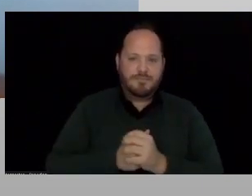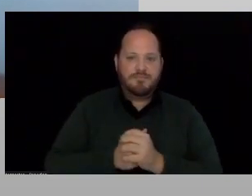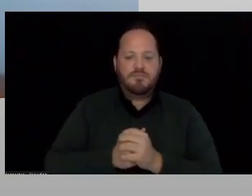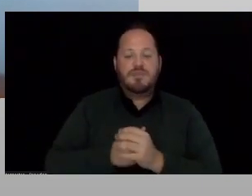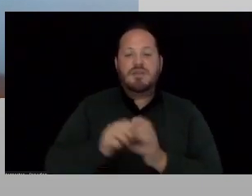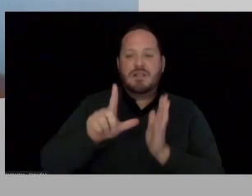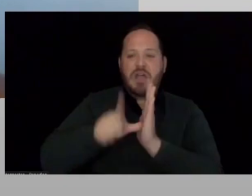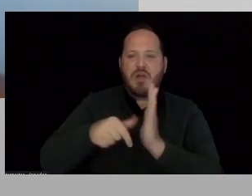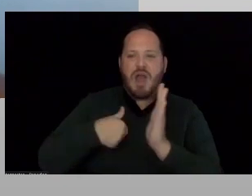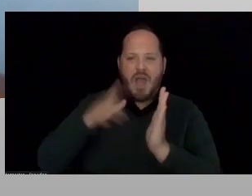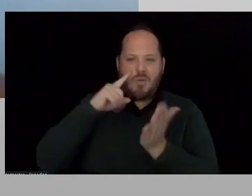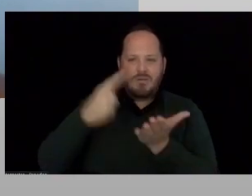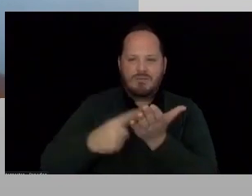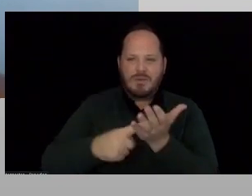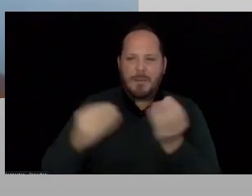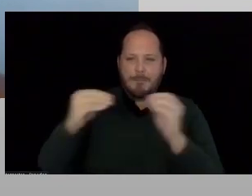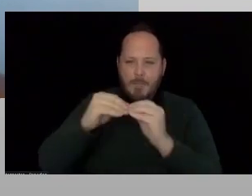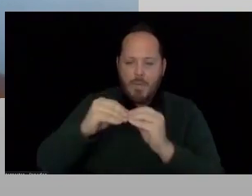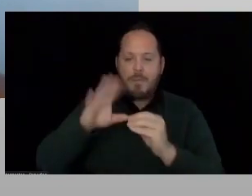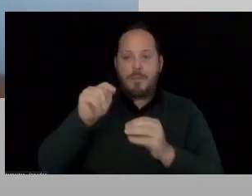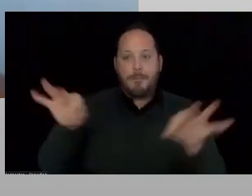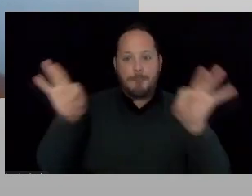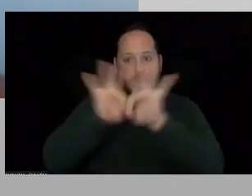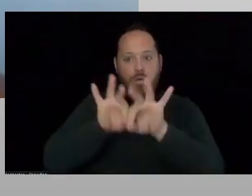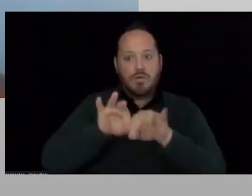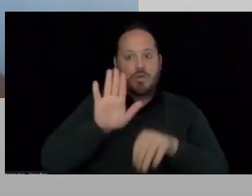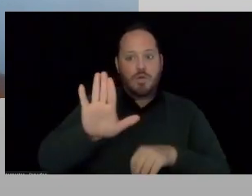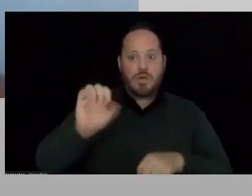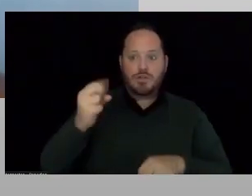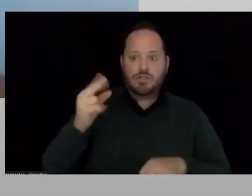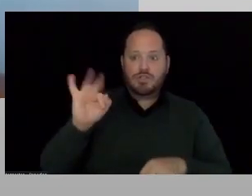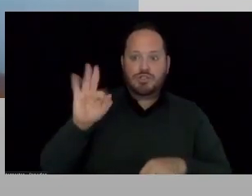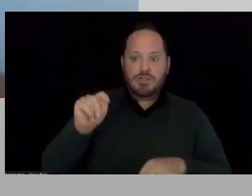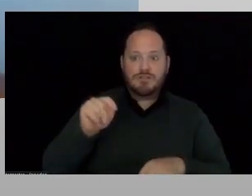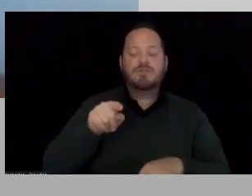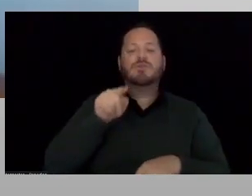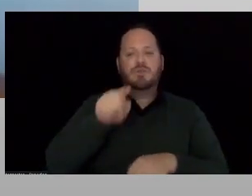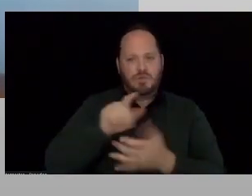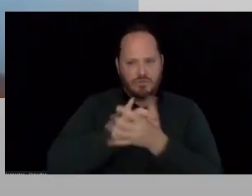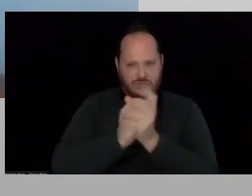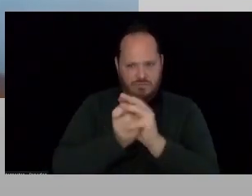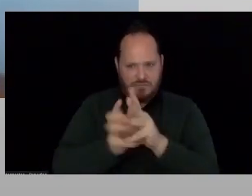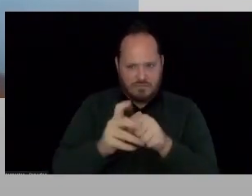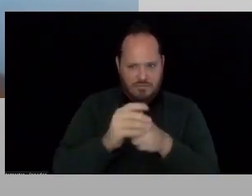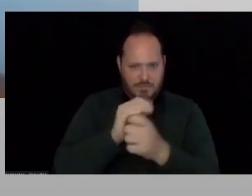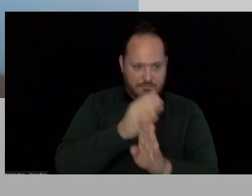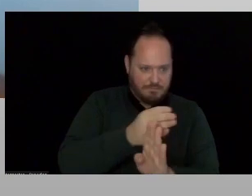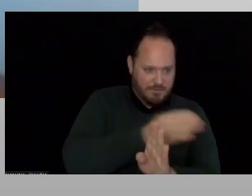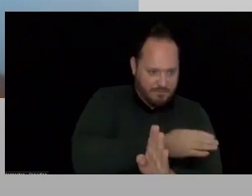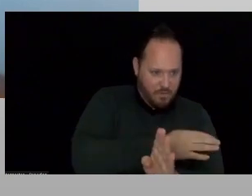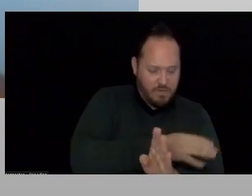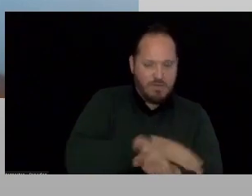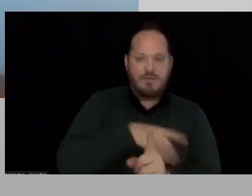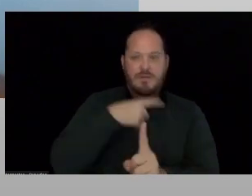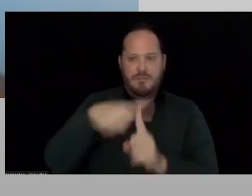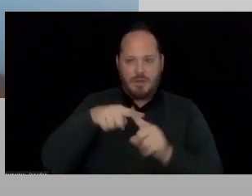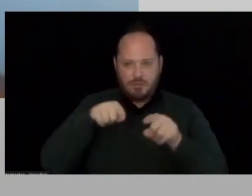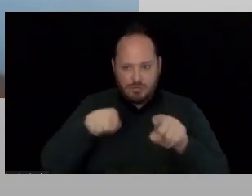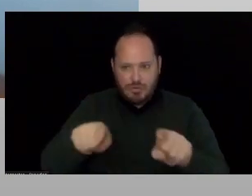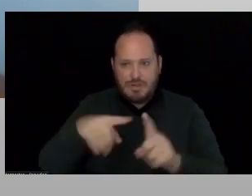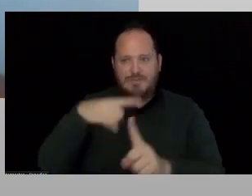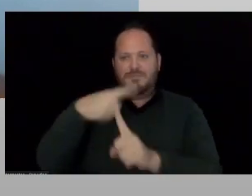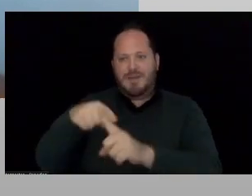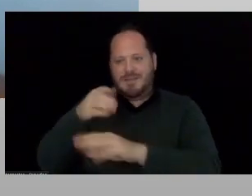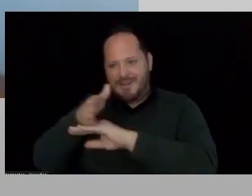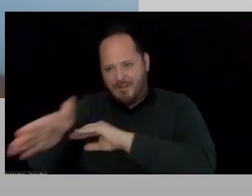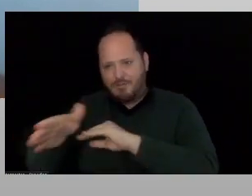the start, during, and the end of your shift. You hear this all the time, but it's such a hard thing to do. Don't touch your face,